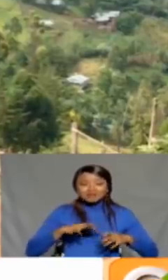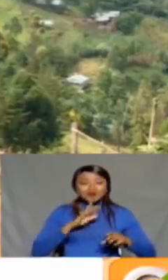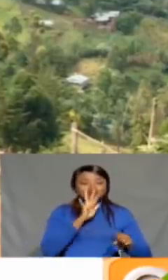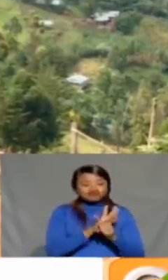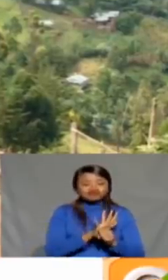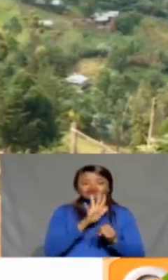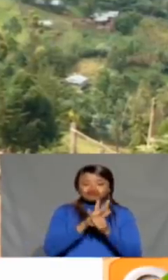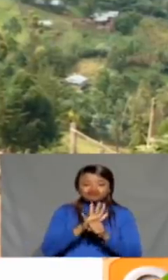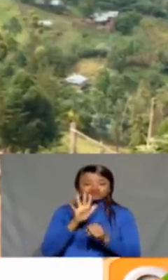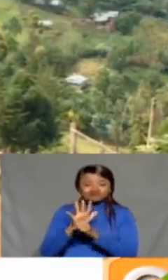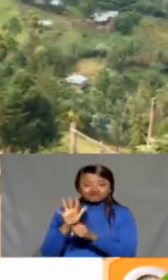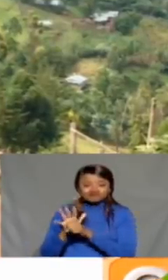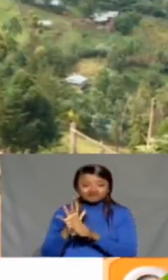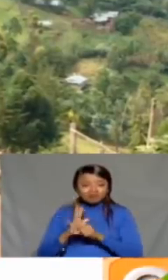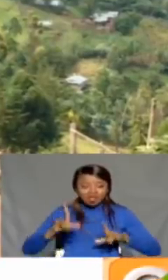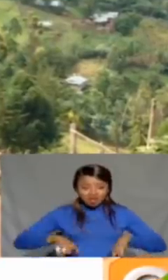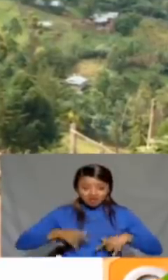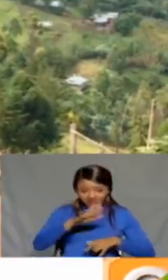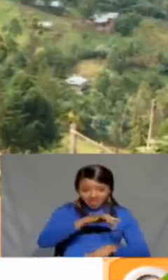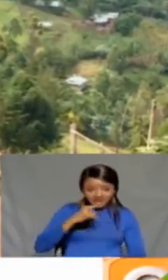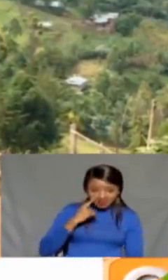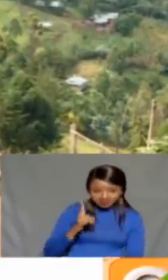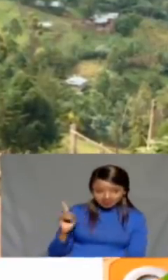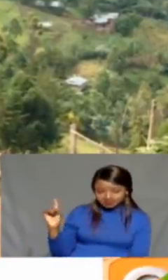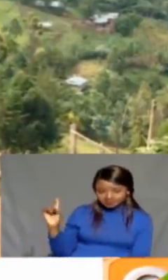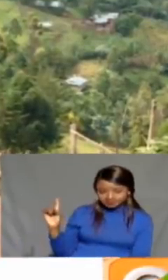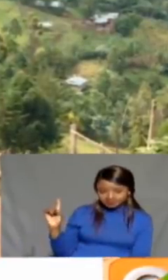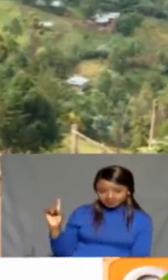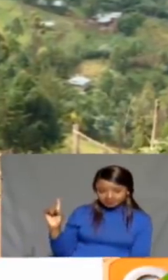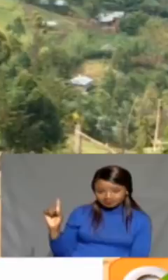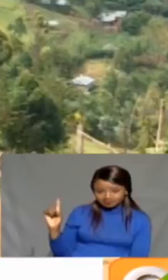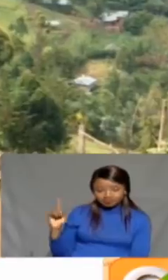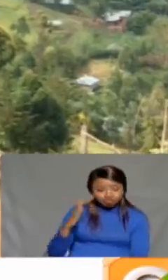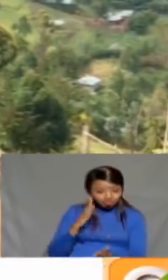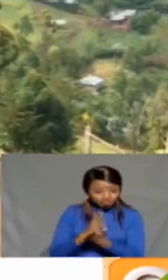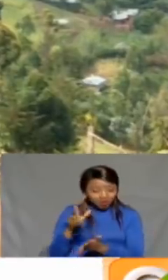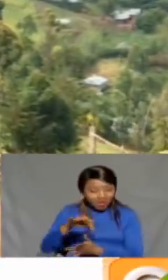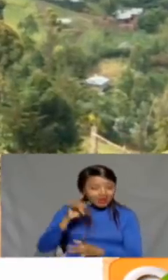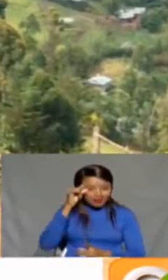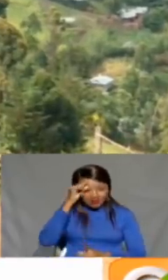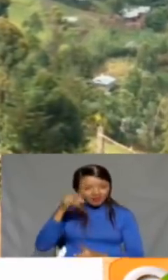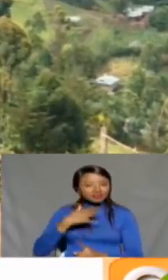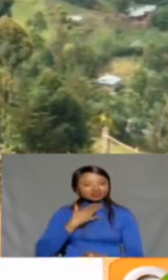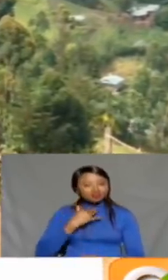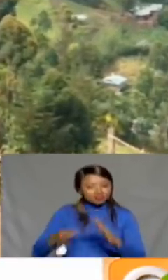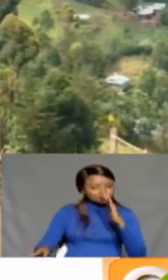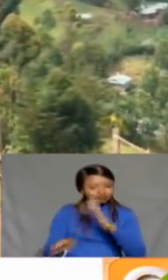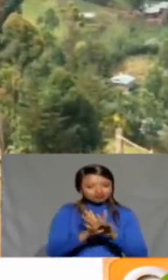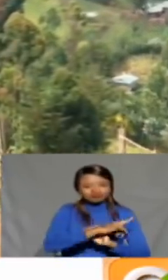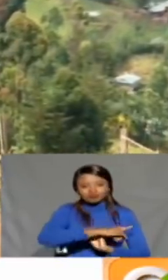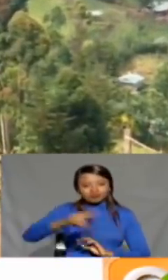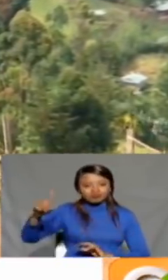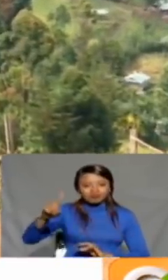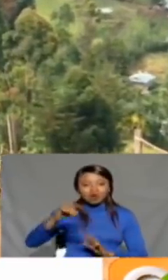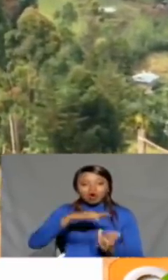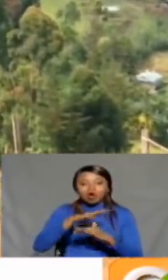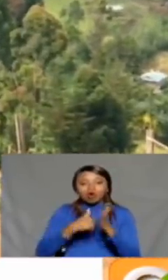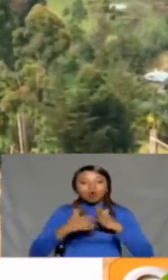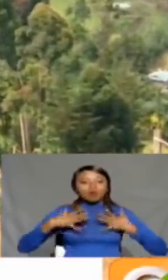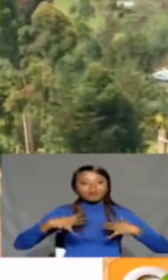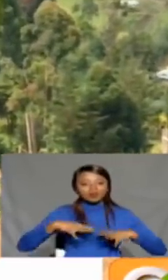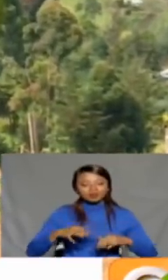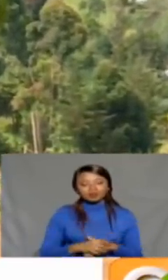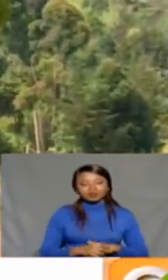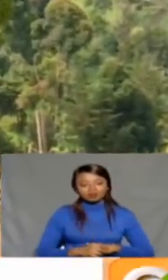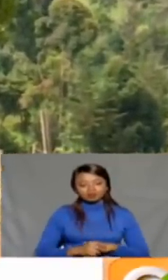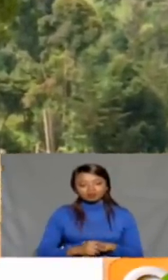this area. It's called Kamwengoi and is one of the areas targeted by the government in phase 2 of the Mau